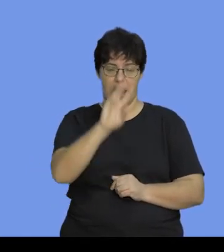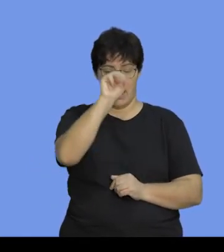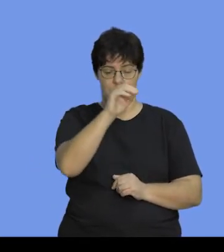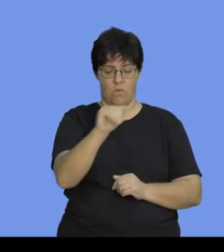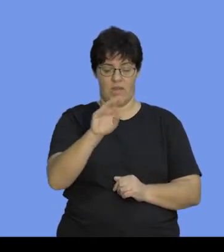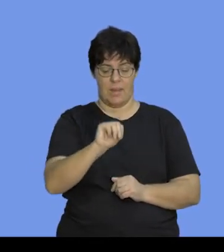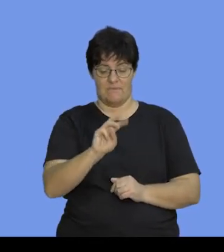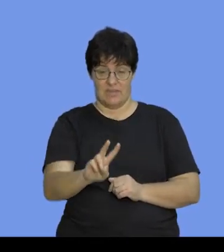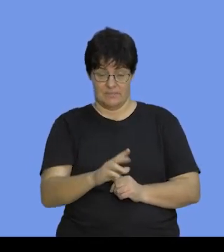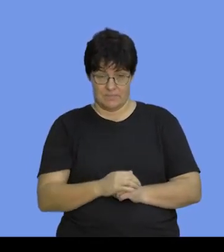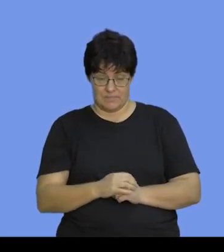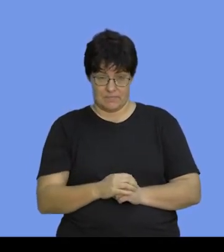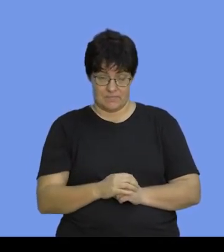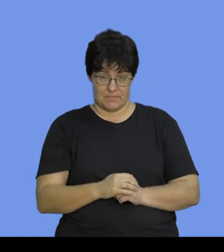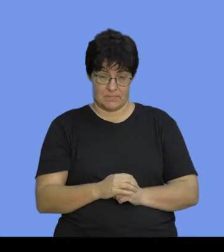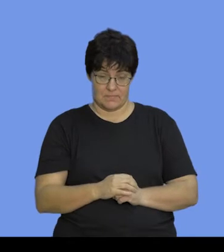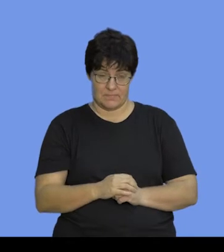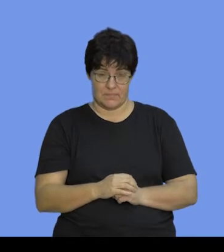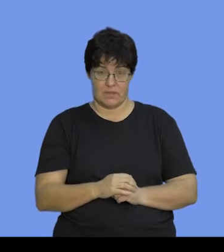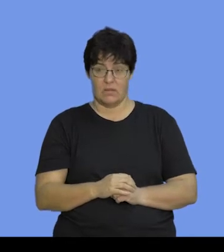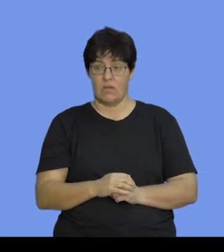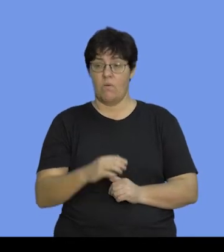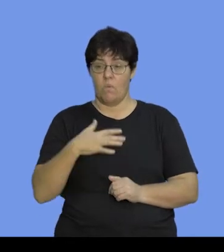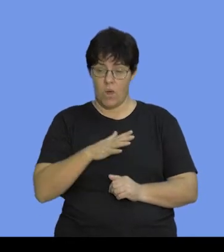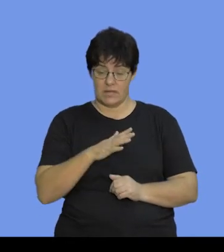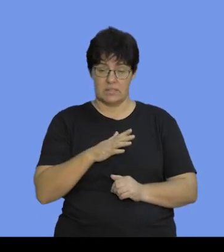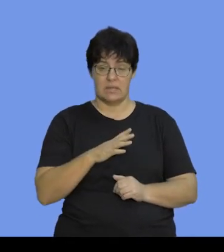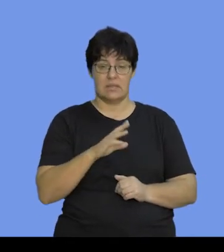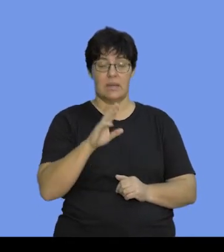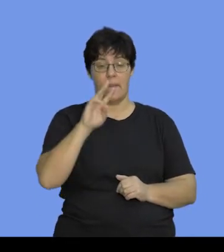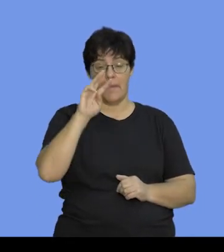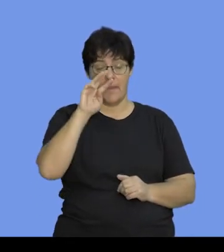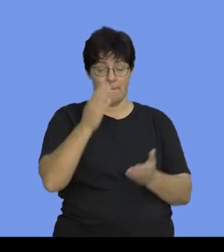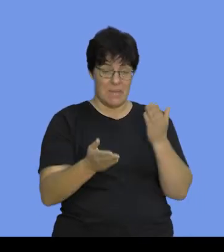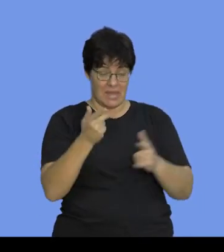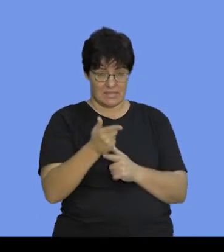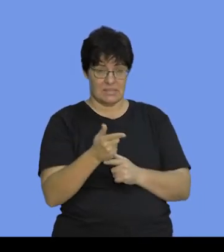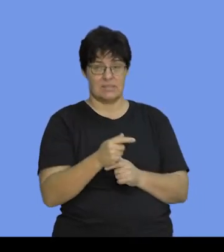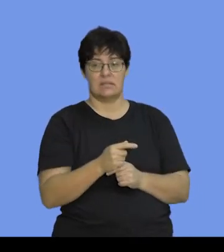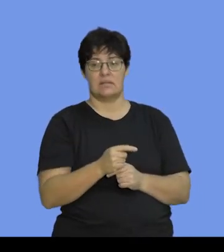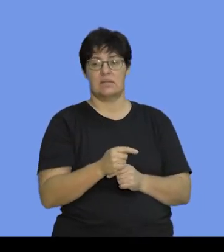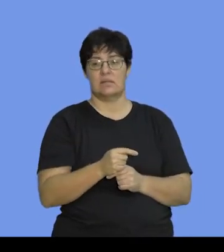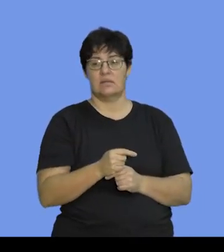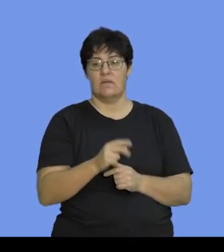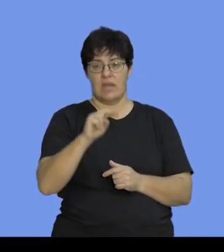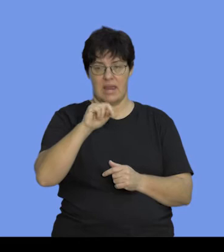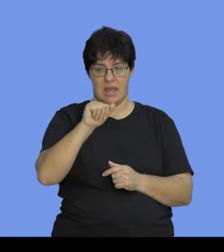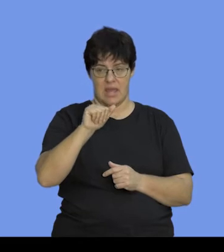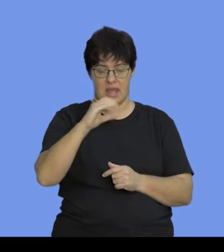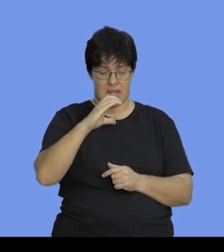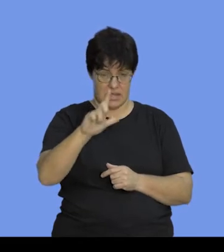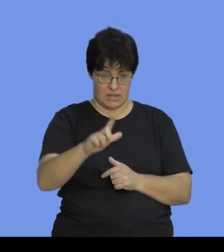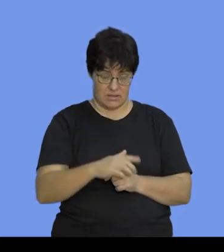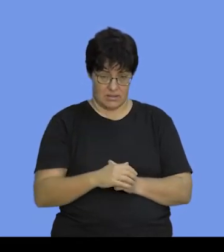version of the formula, okay? Now, we are looking for the mass of sodium chloride that is actually